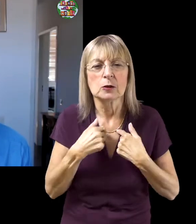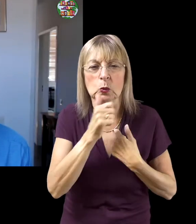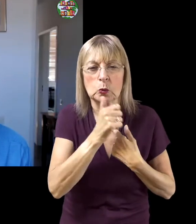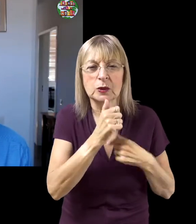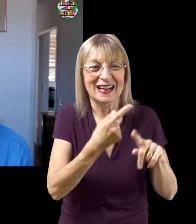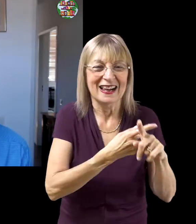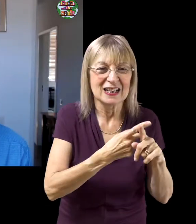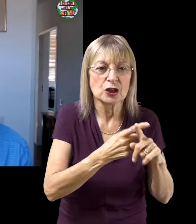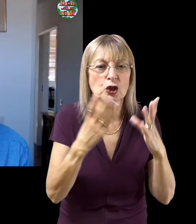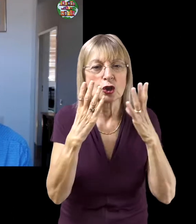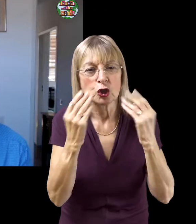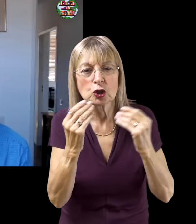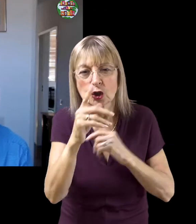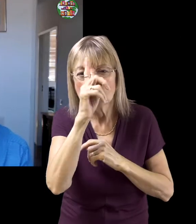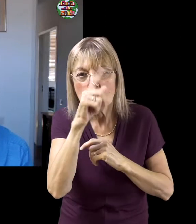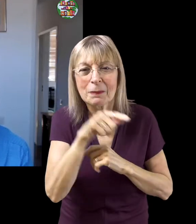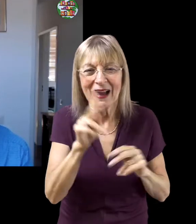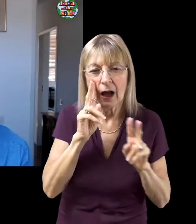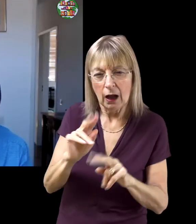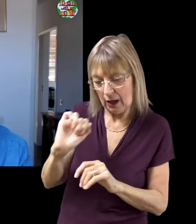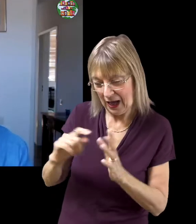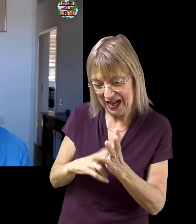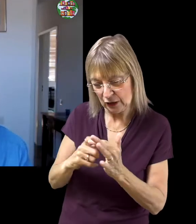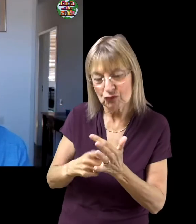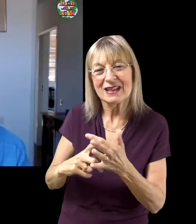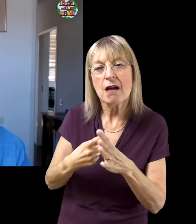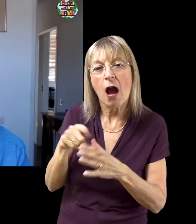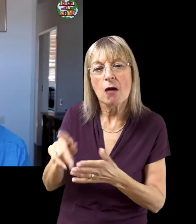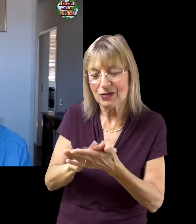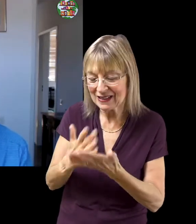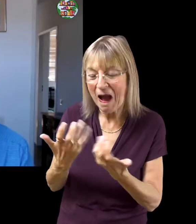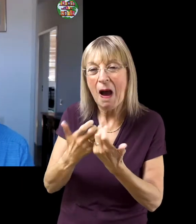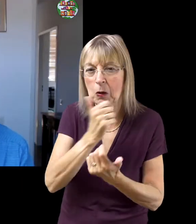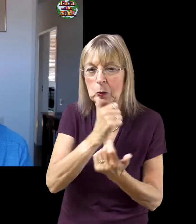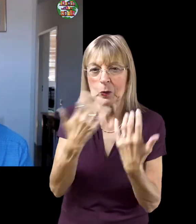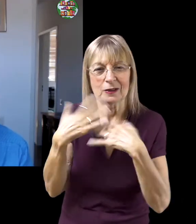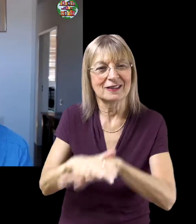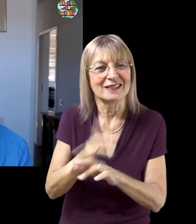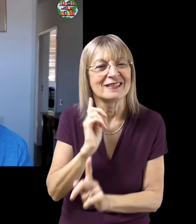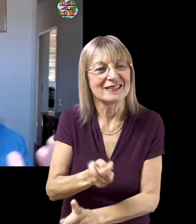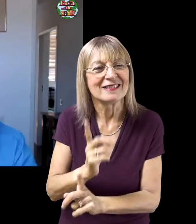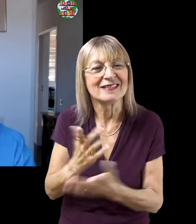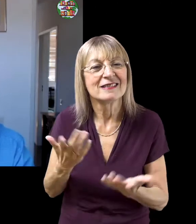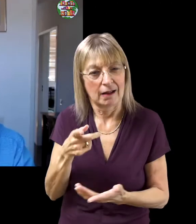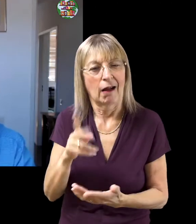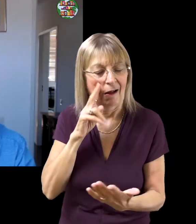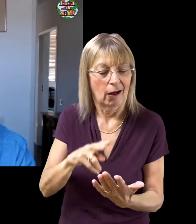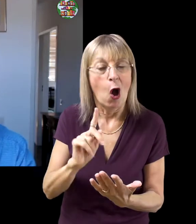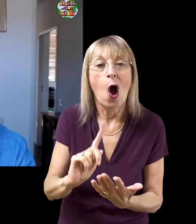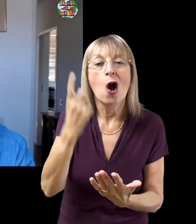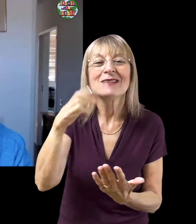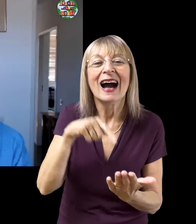English translation, I triangulated English, Dutch, and German. Yes. Looking at Andrea's translation, looking at